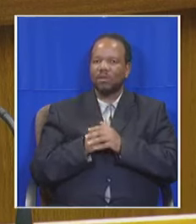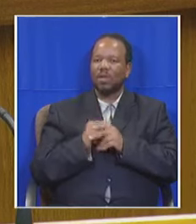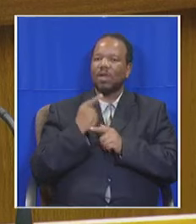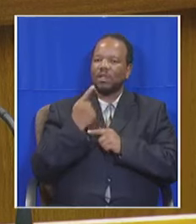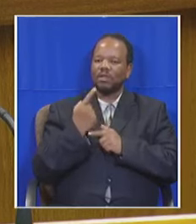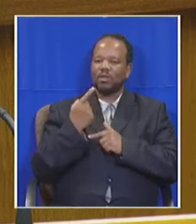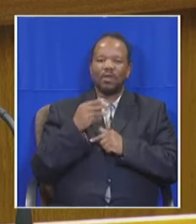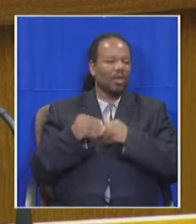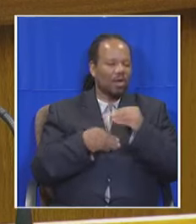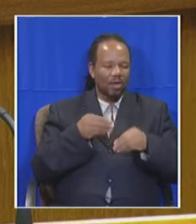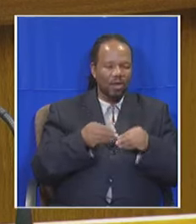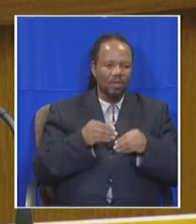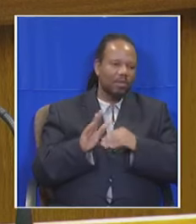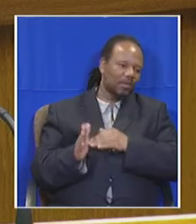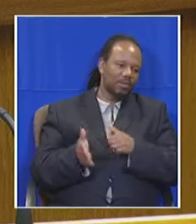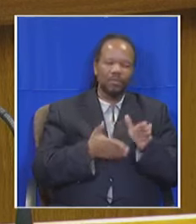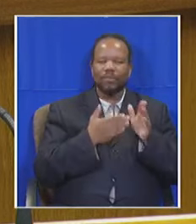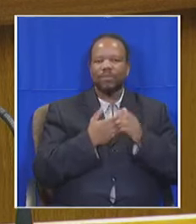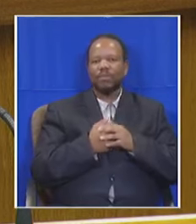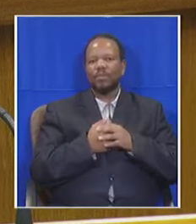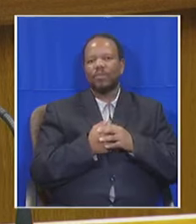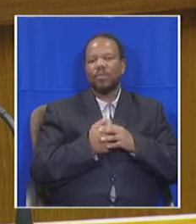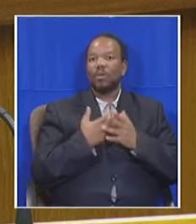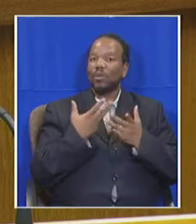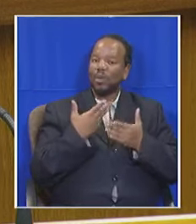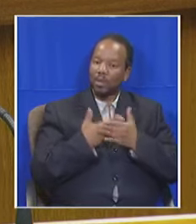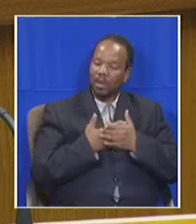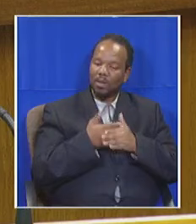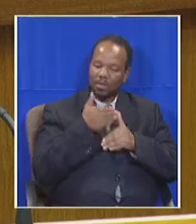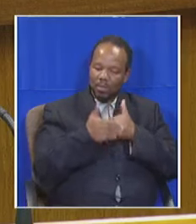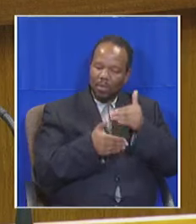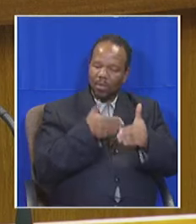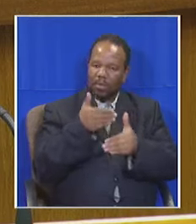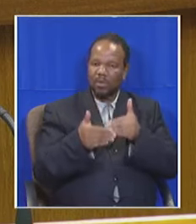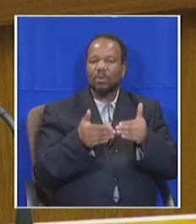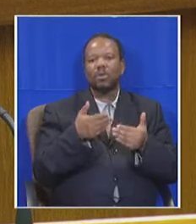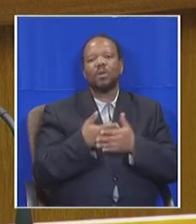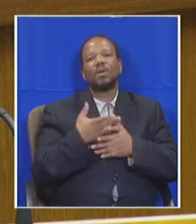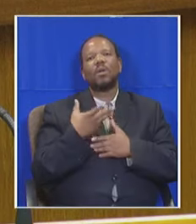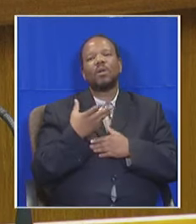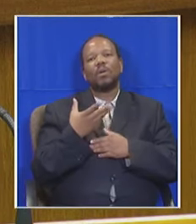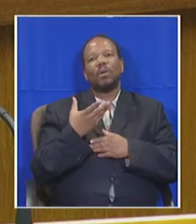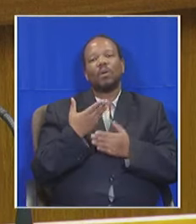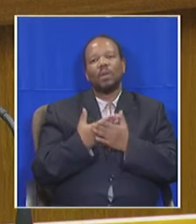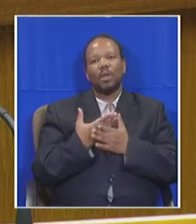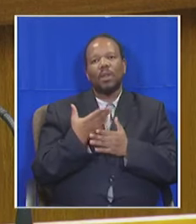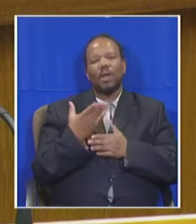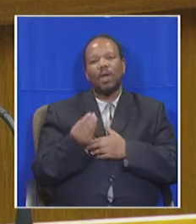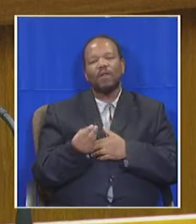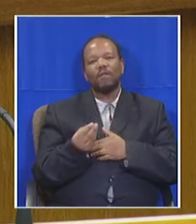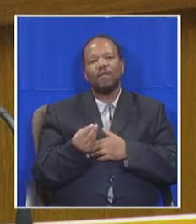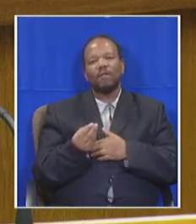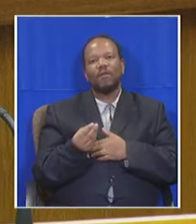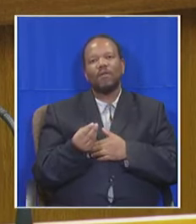should be put aside so that we have got progress in our country. Then we are in a position now to engage on